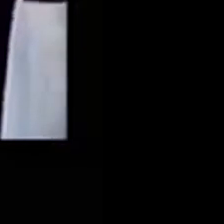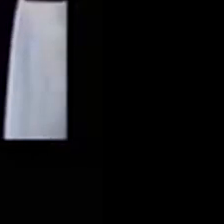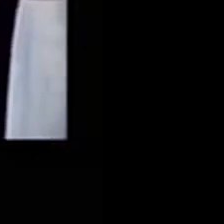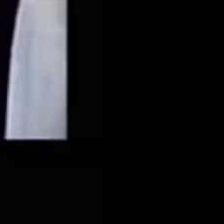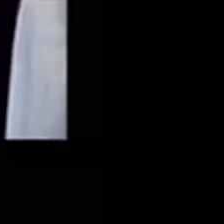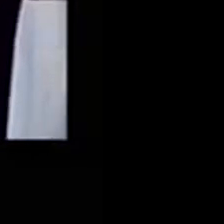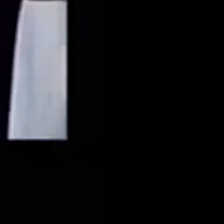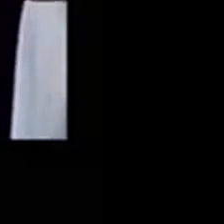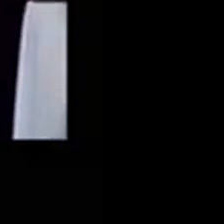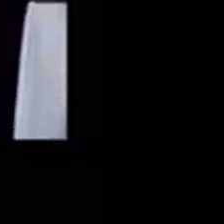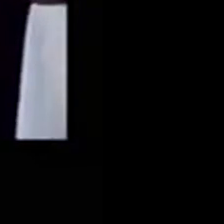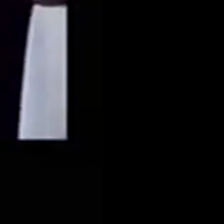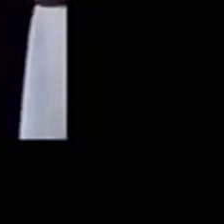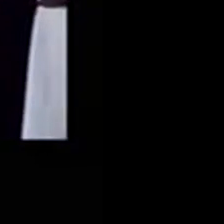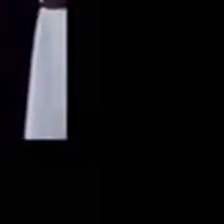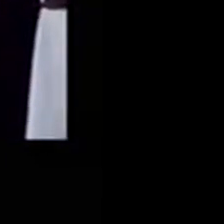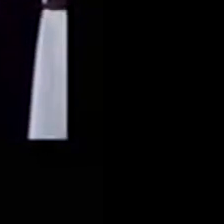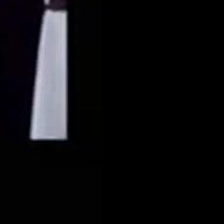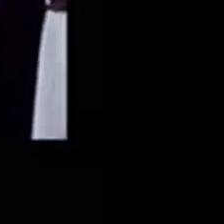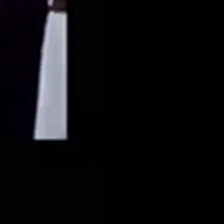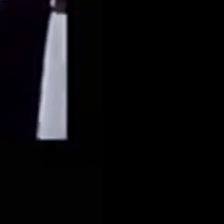the